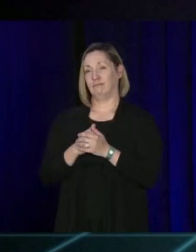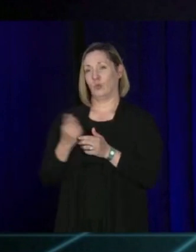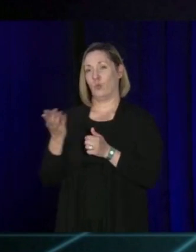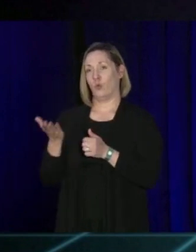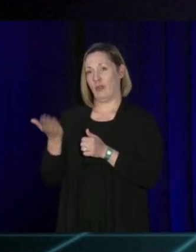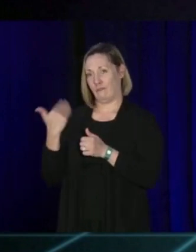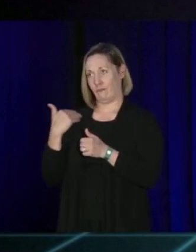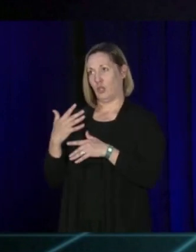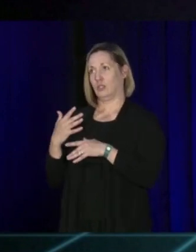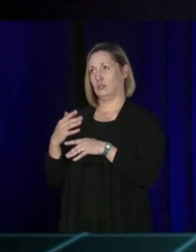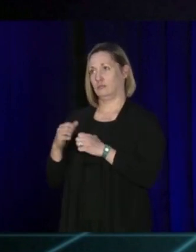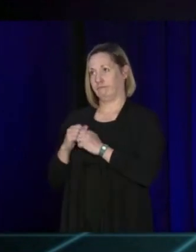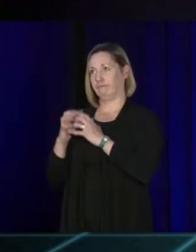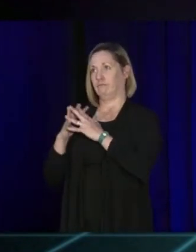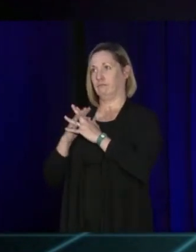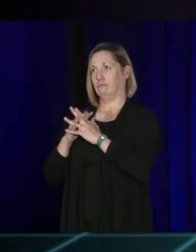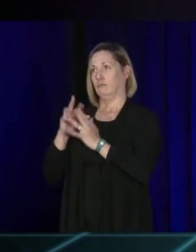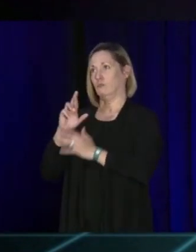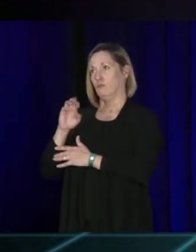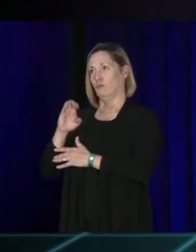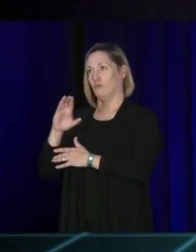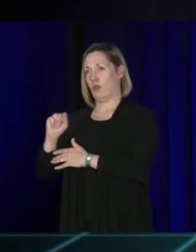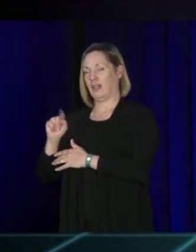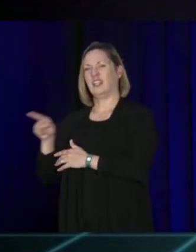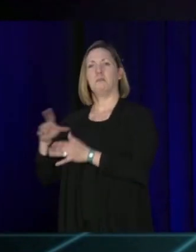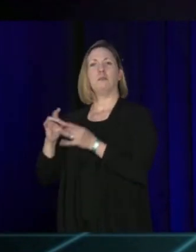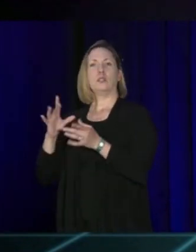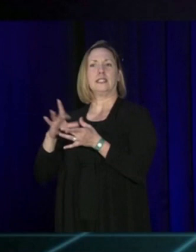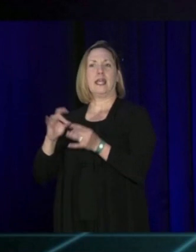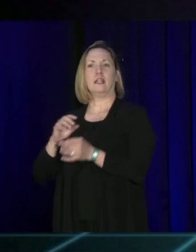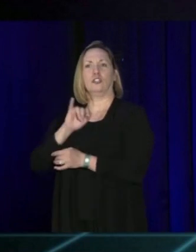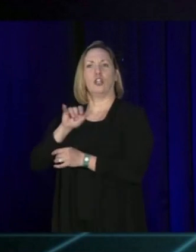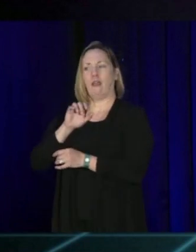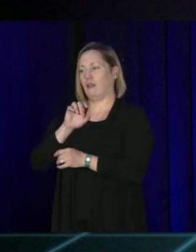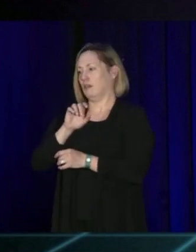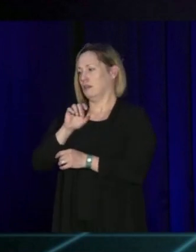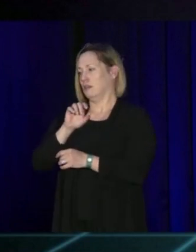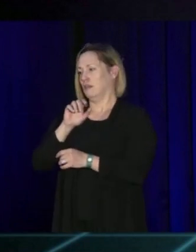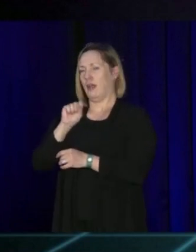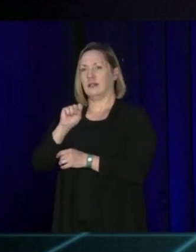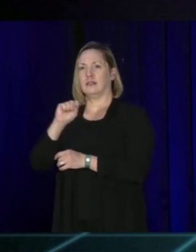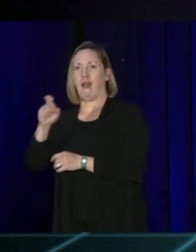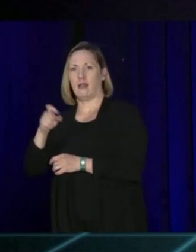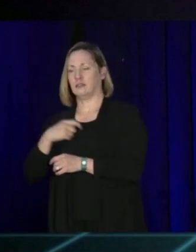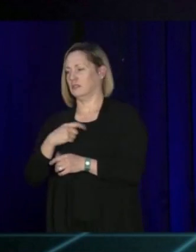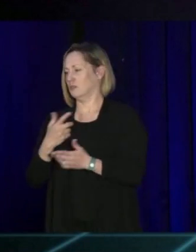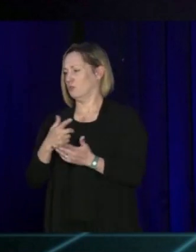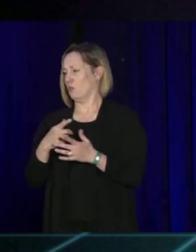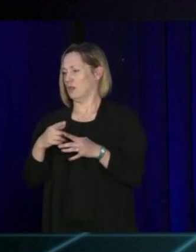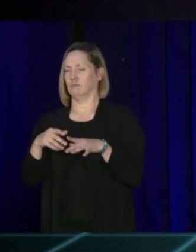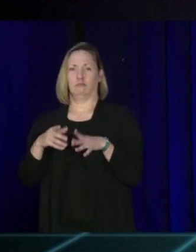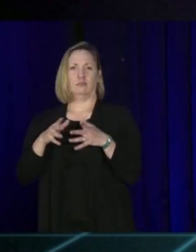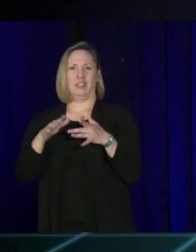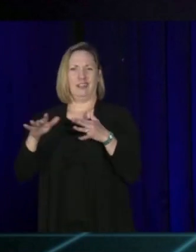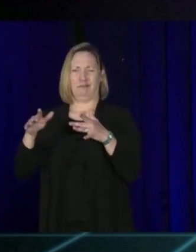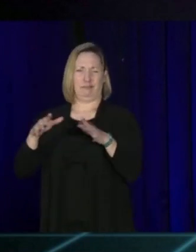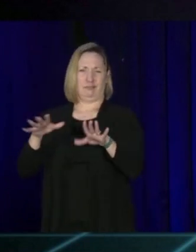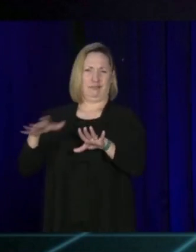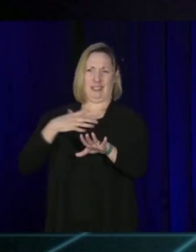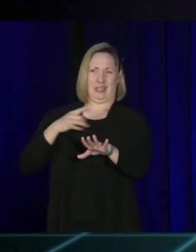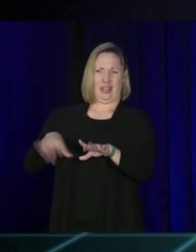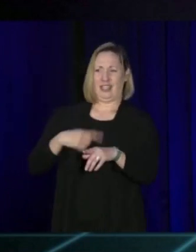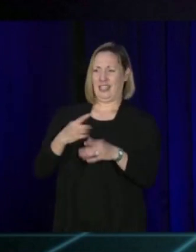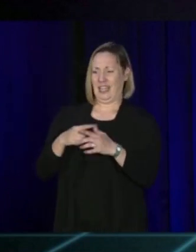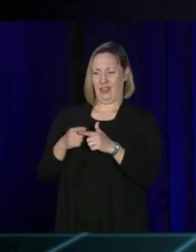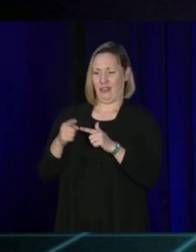was, people argued that JSX was against separation of concerns, and it got to a point that even the Vue documentation